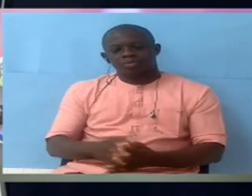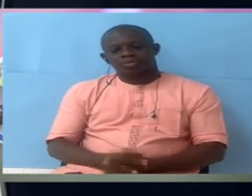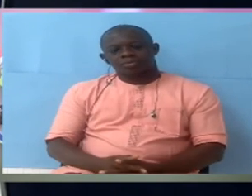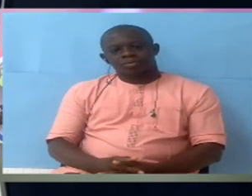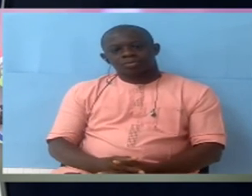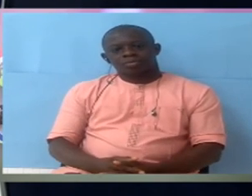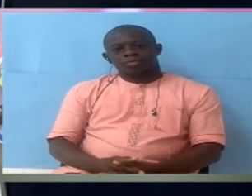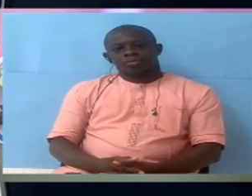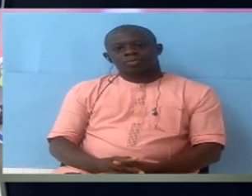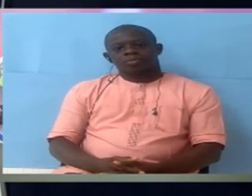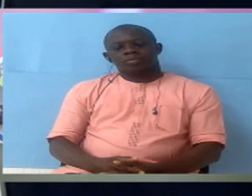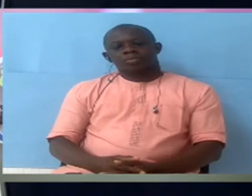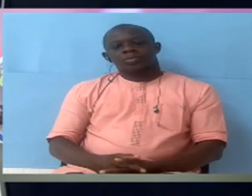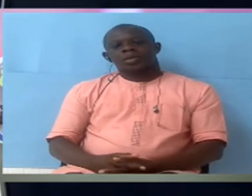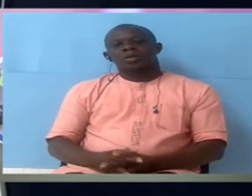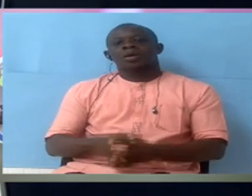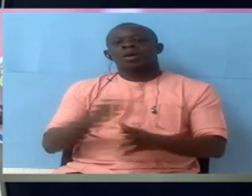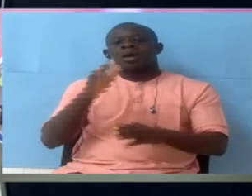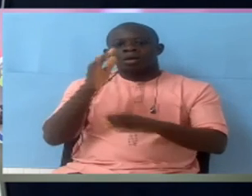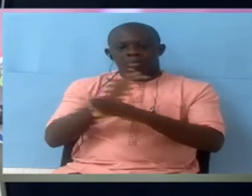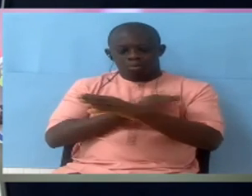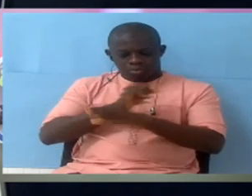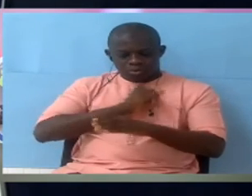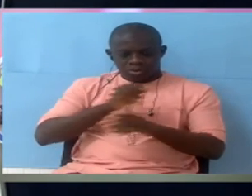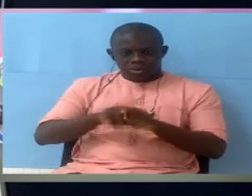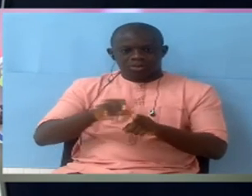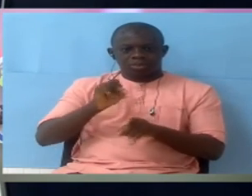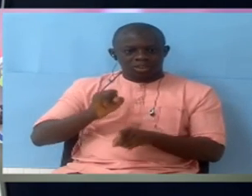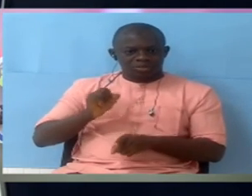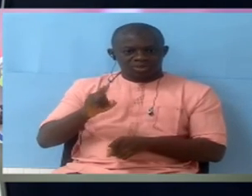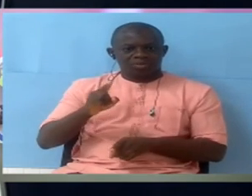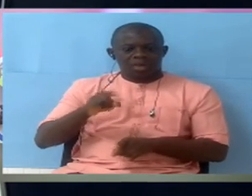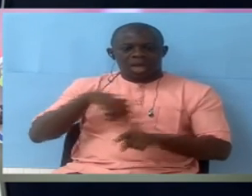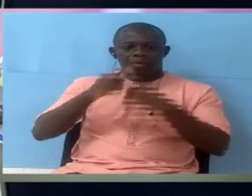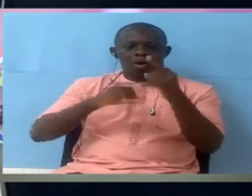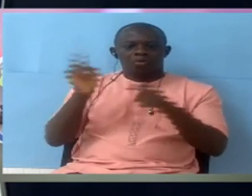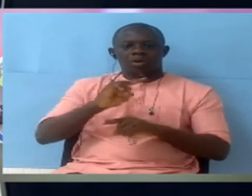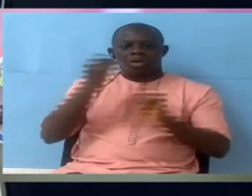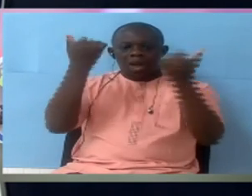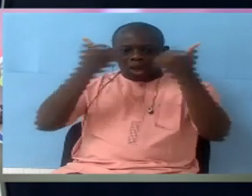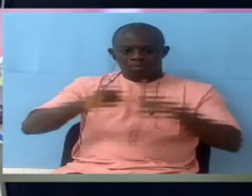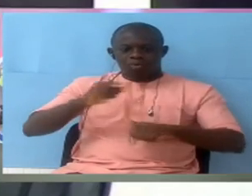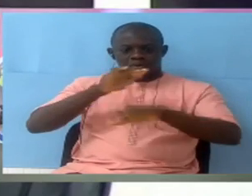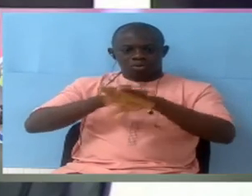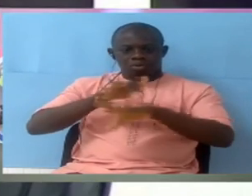was he specific as to what should happen to